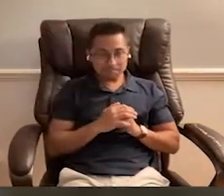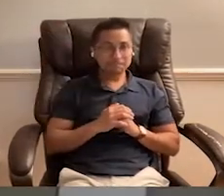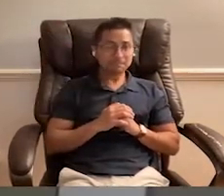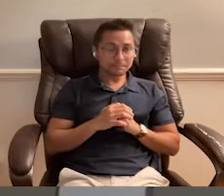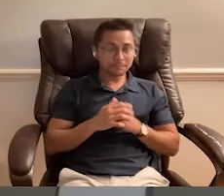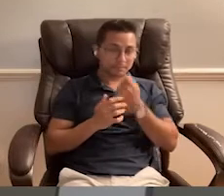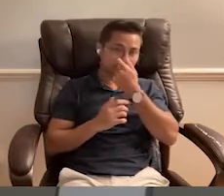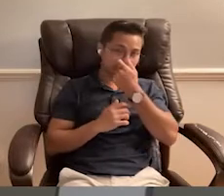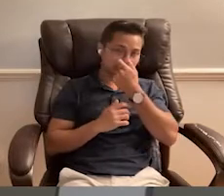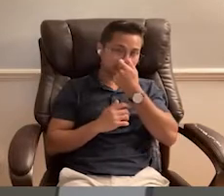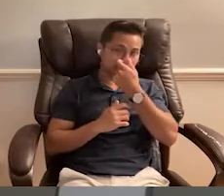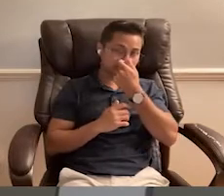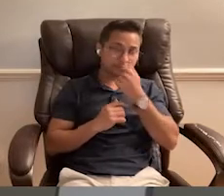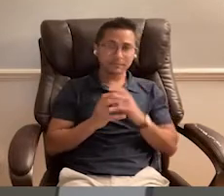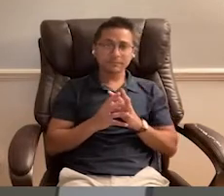anybody needs one.